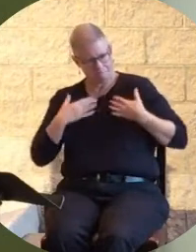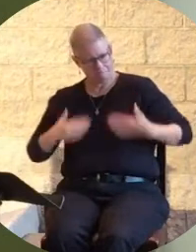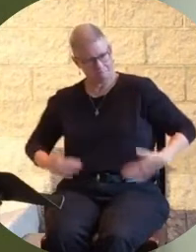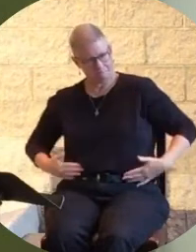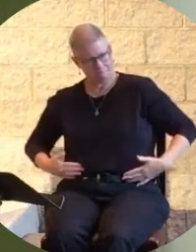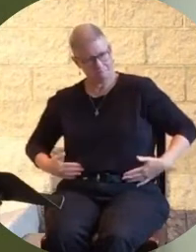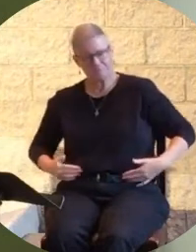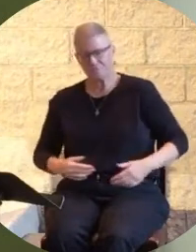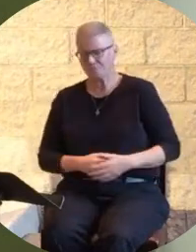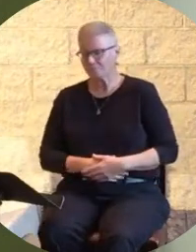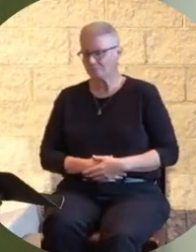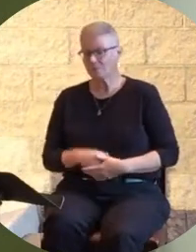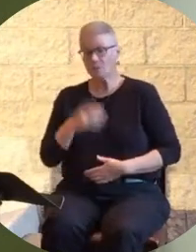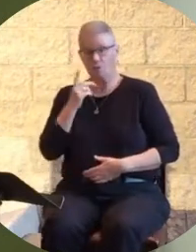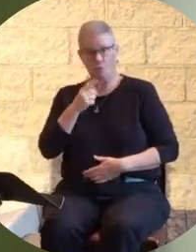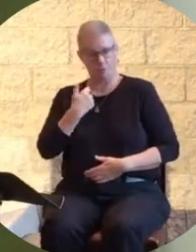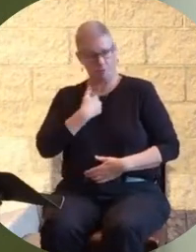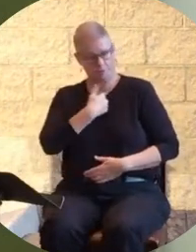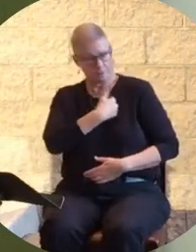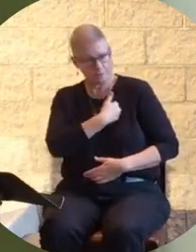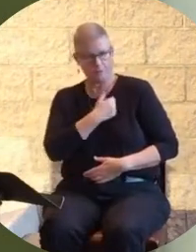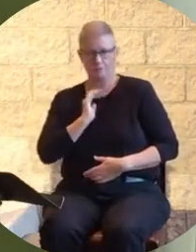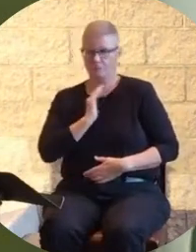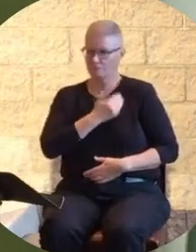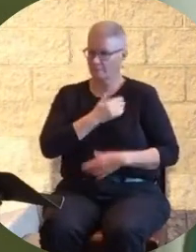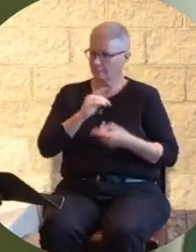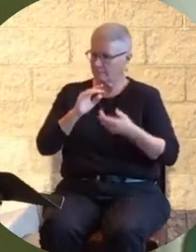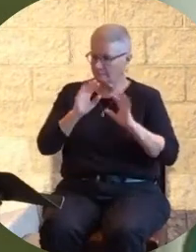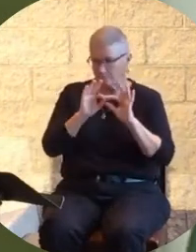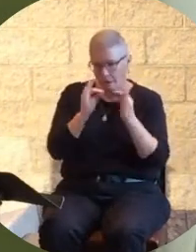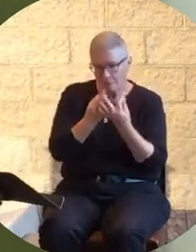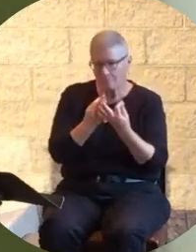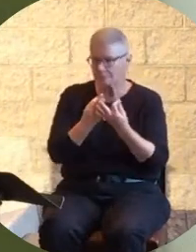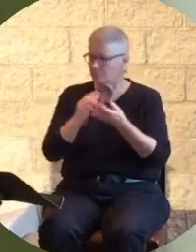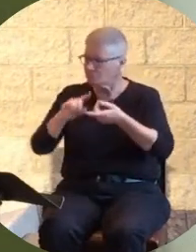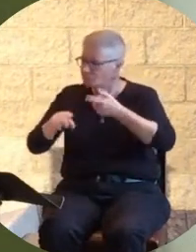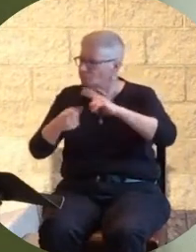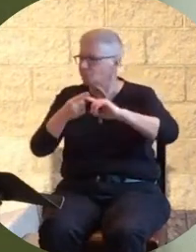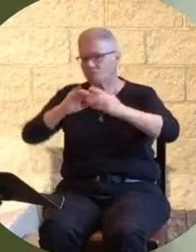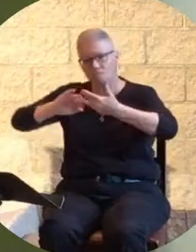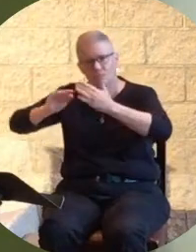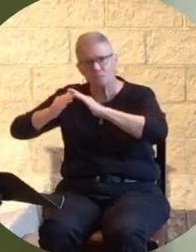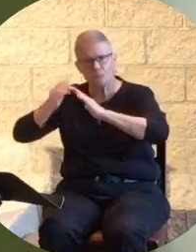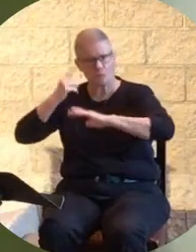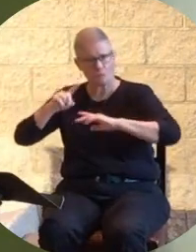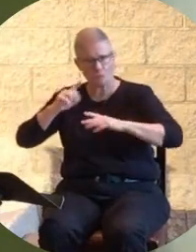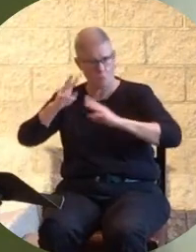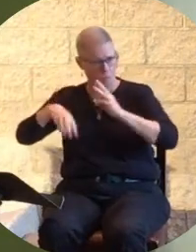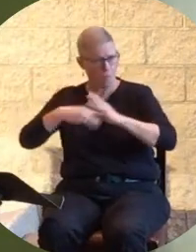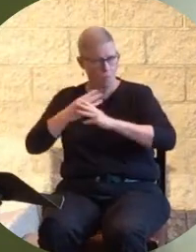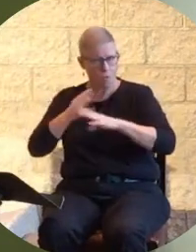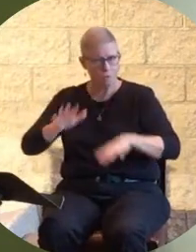for ourselves, for our families, for our friends, for our communities, for our world.